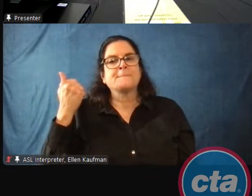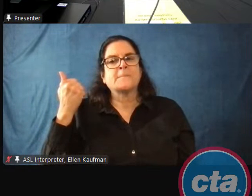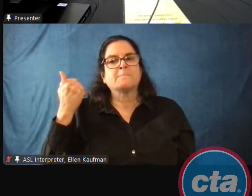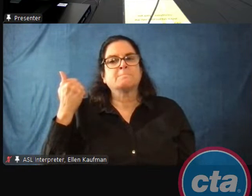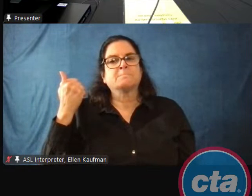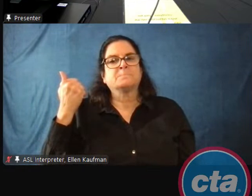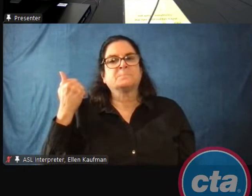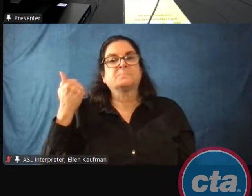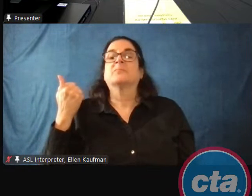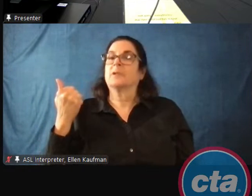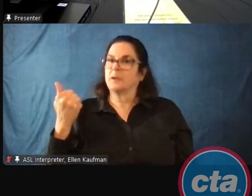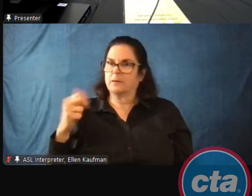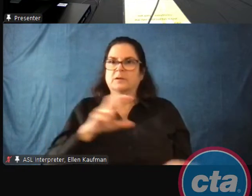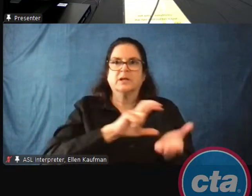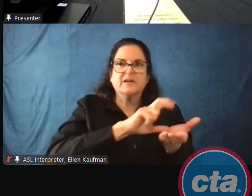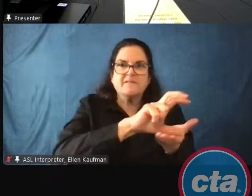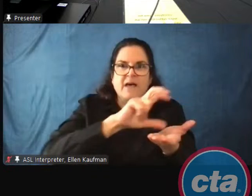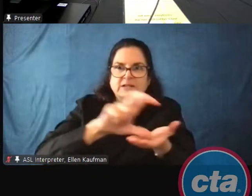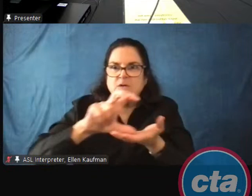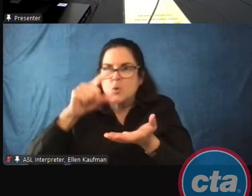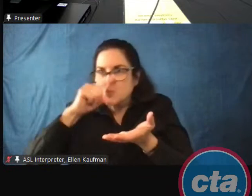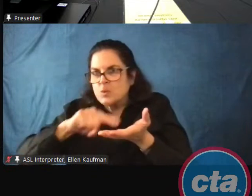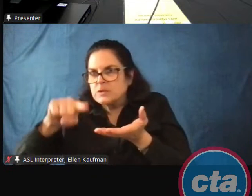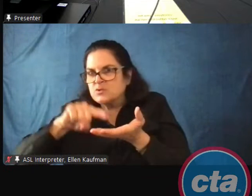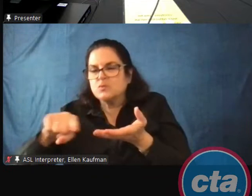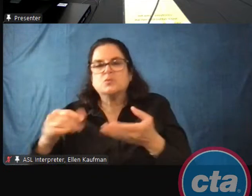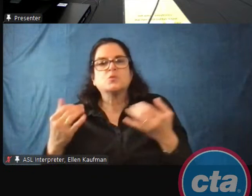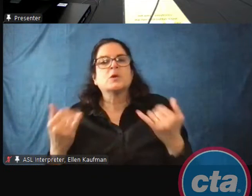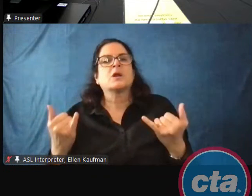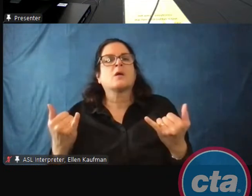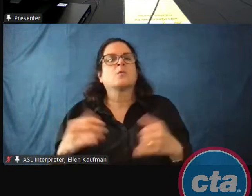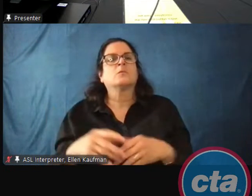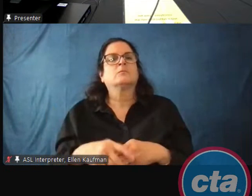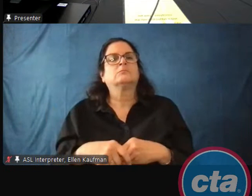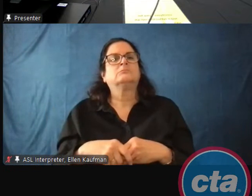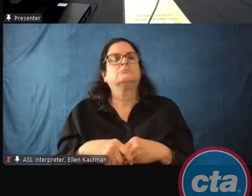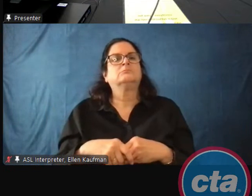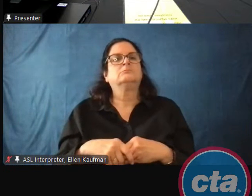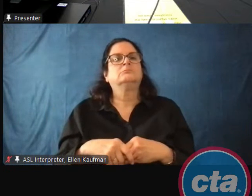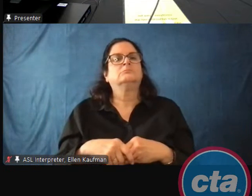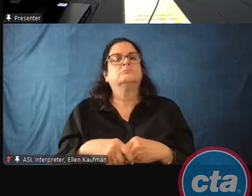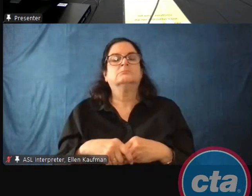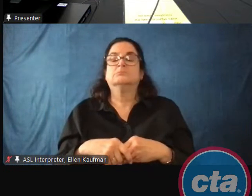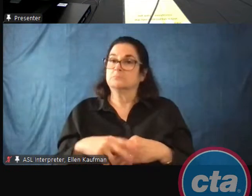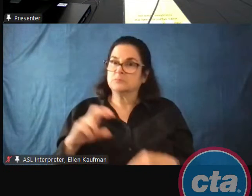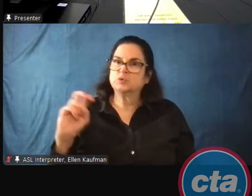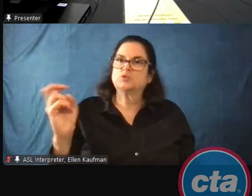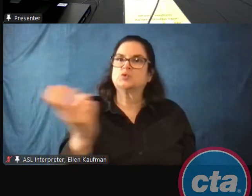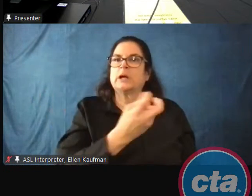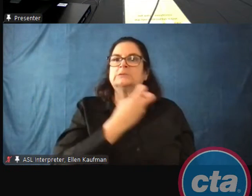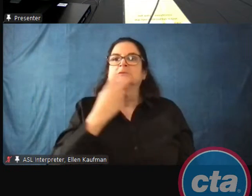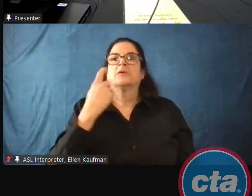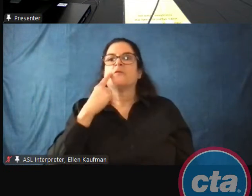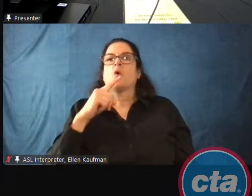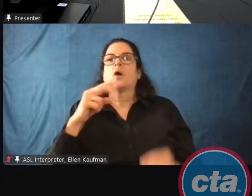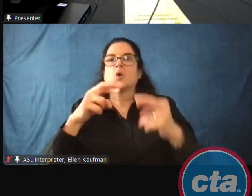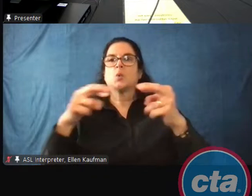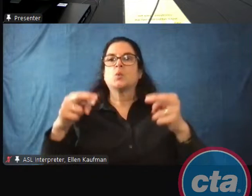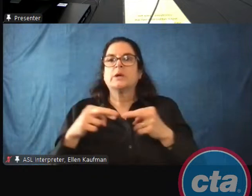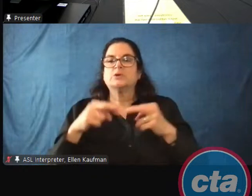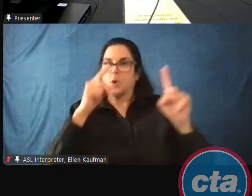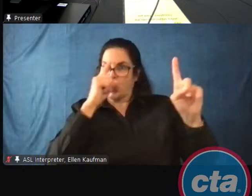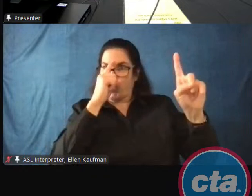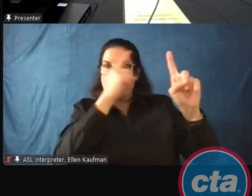investments being done and research being done in CMAP right now. So transit, in order to achieve the region goals, definitely